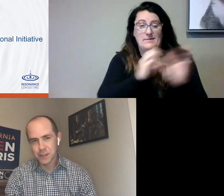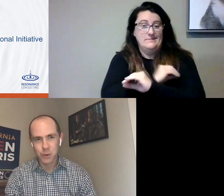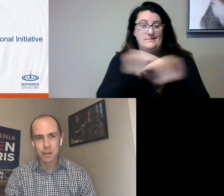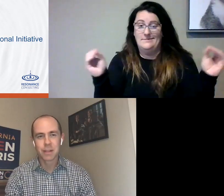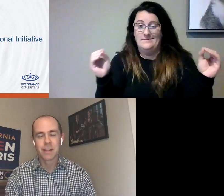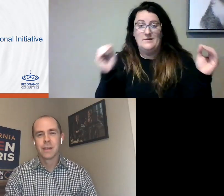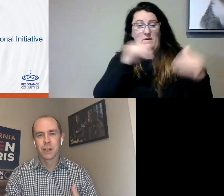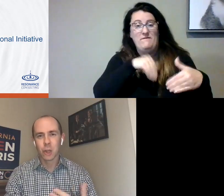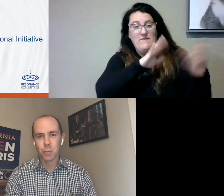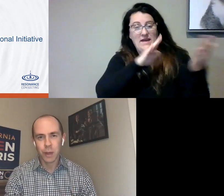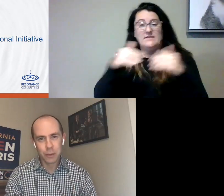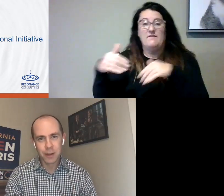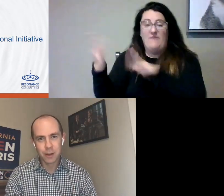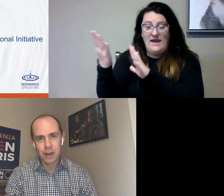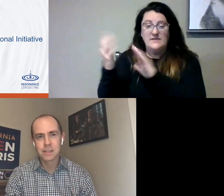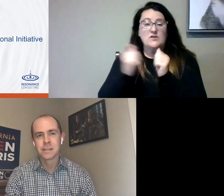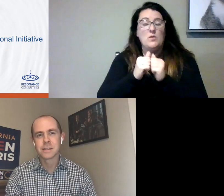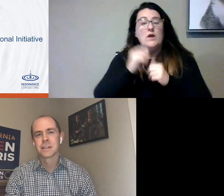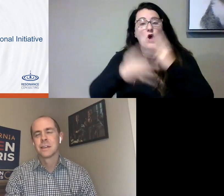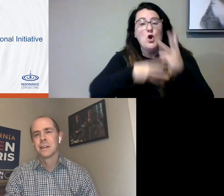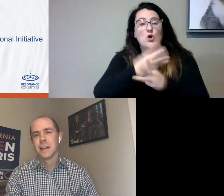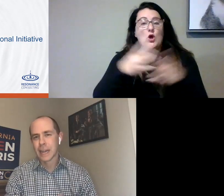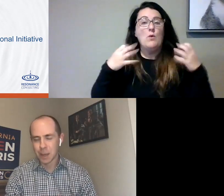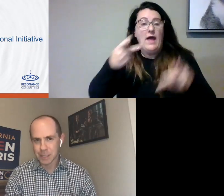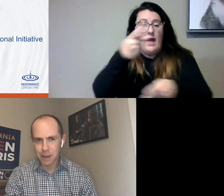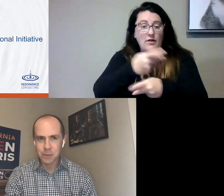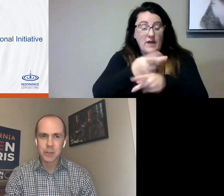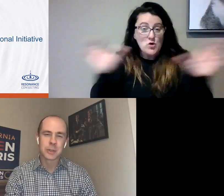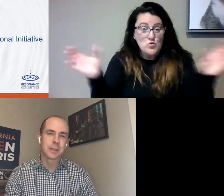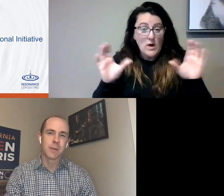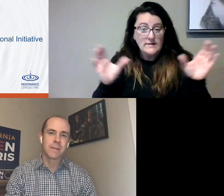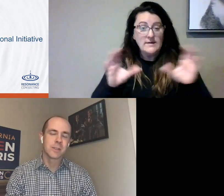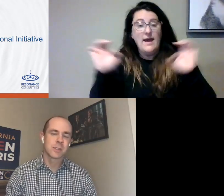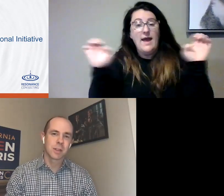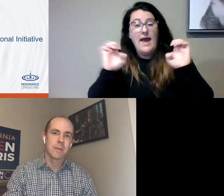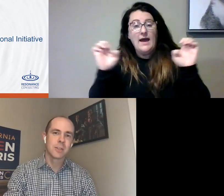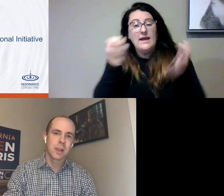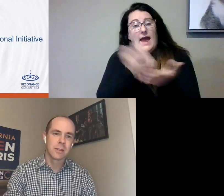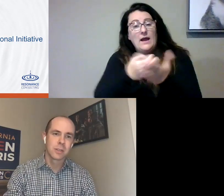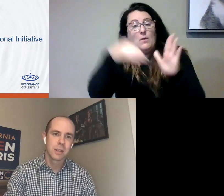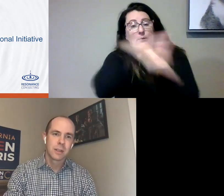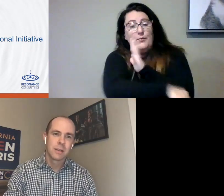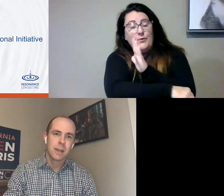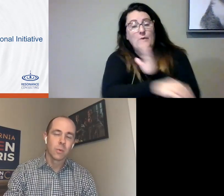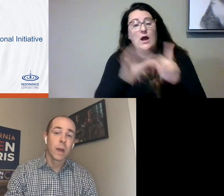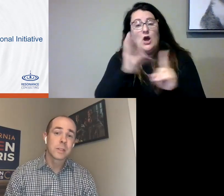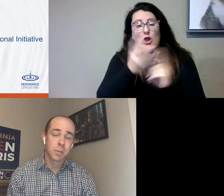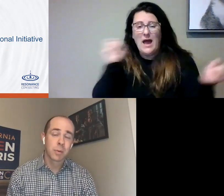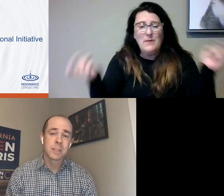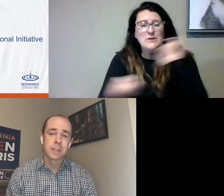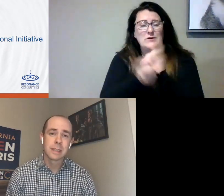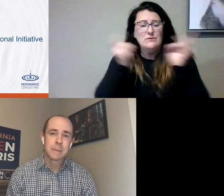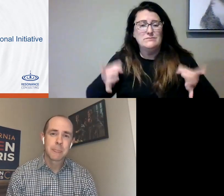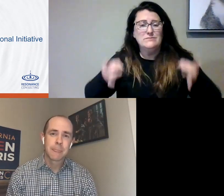come face to face with a global healthcare crisis, an economic downturn, the ravages of climate change, and